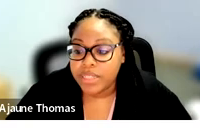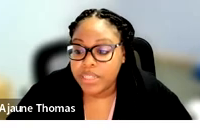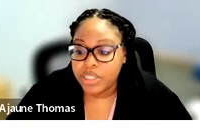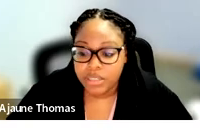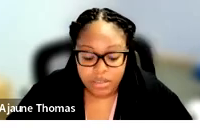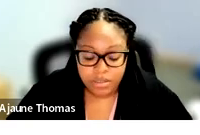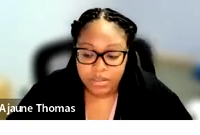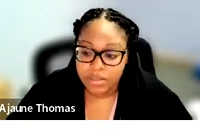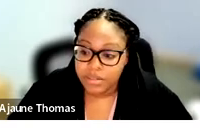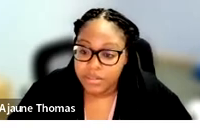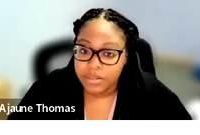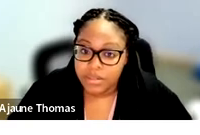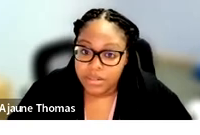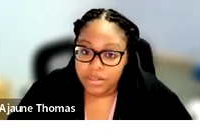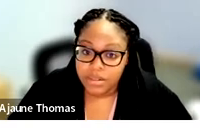social isolation.